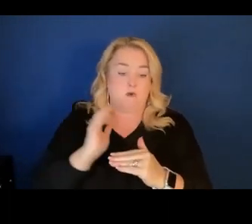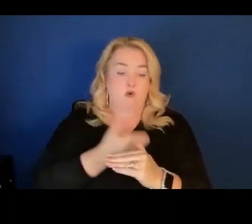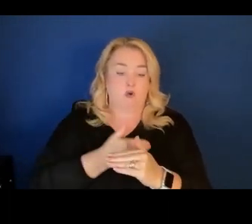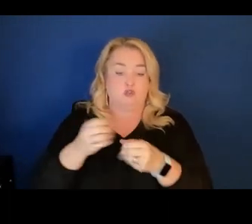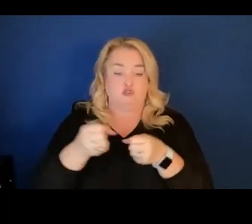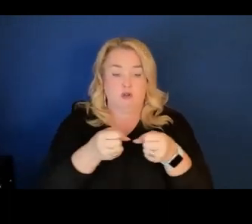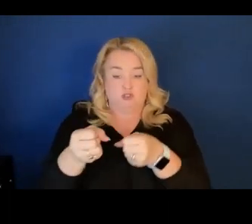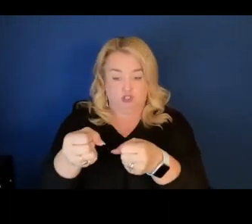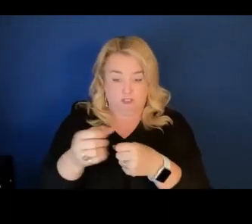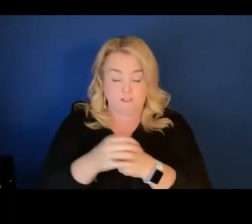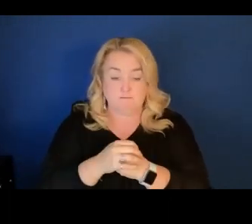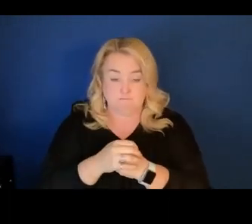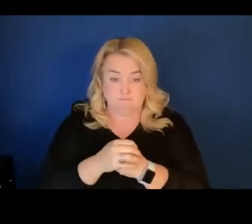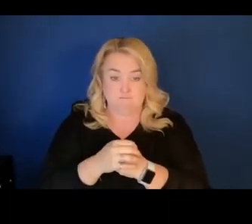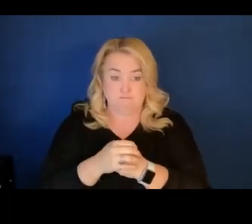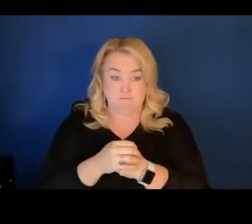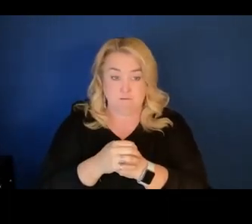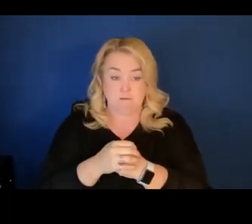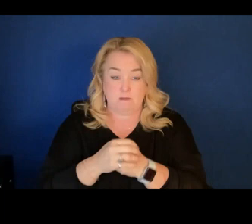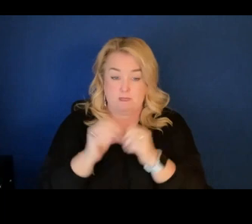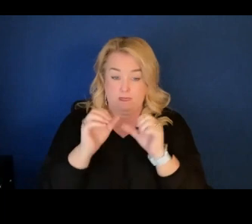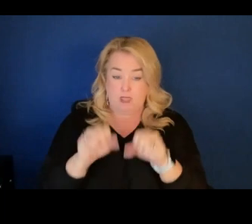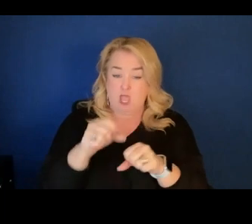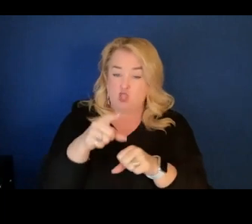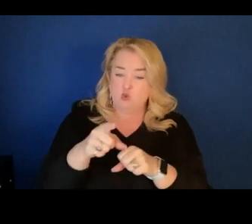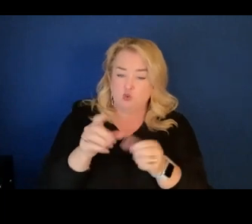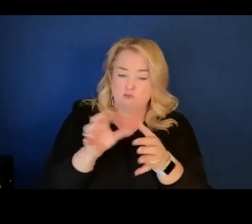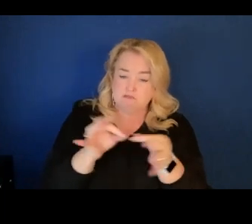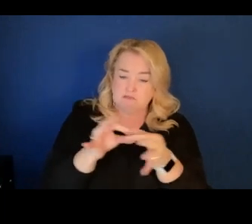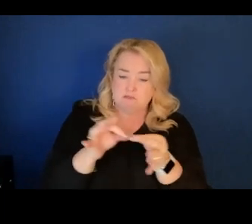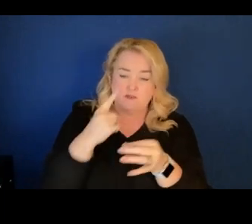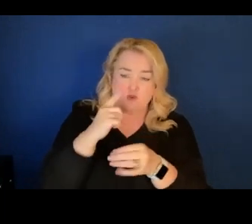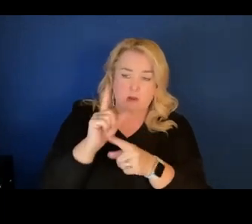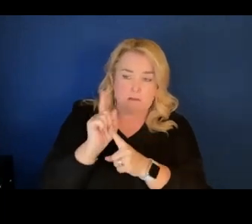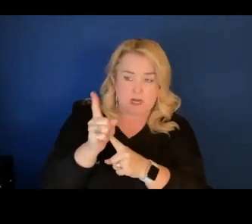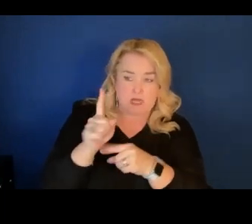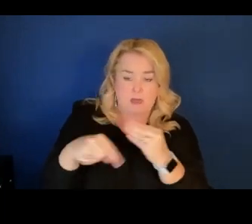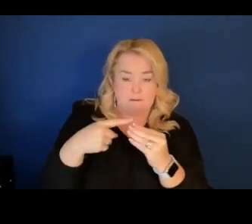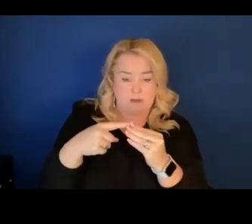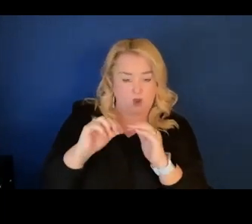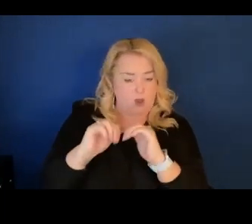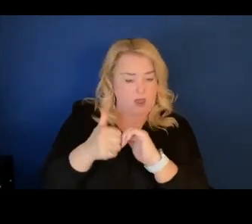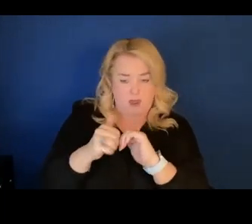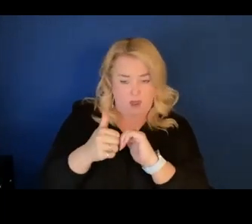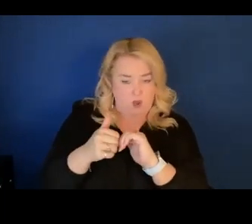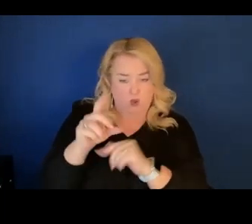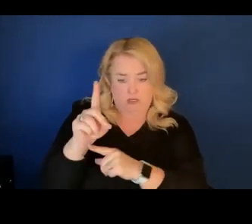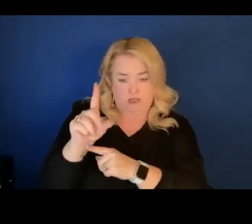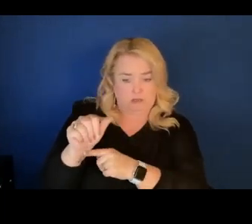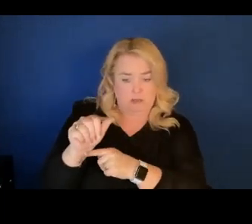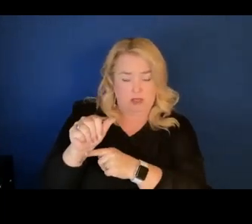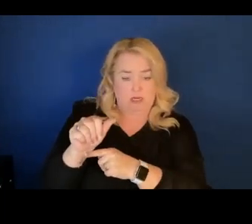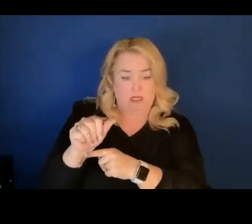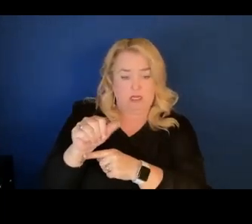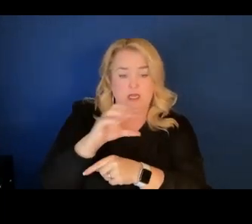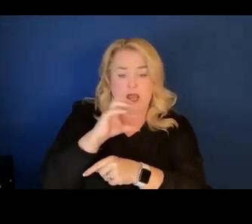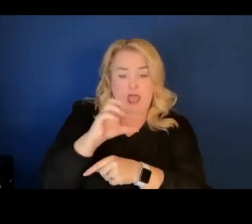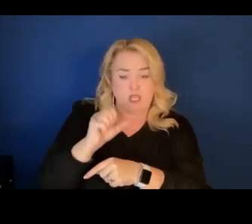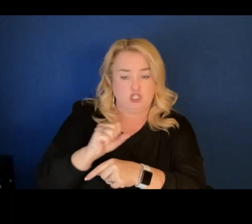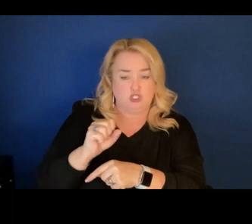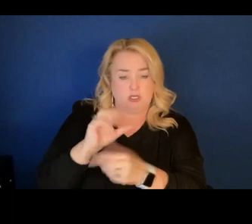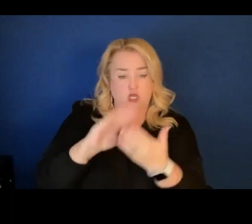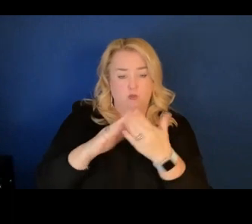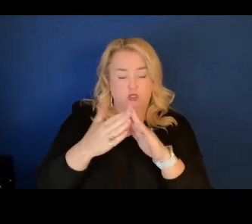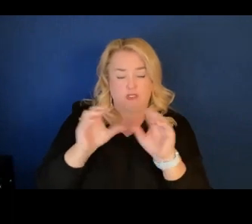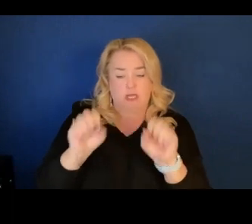strategies. Can you talk just for a few moments about the ways that the disability and aging communities can